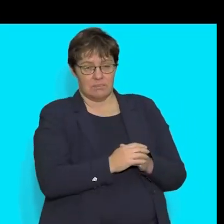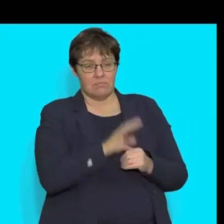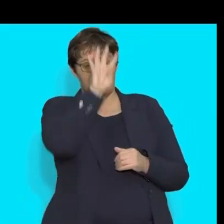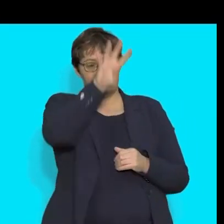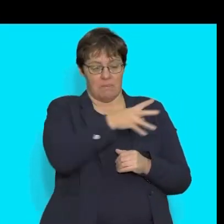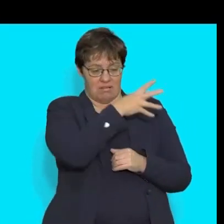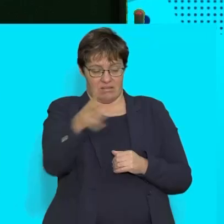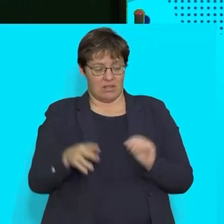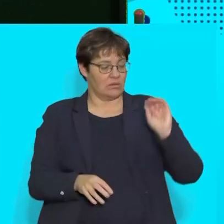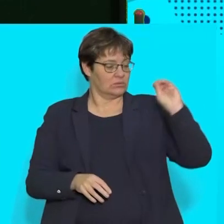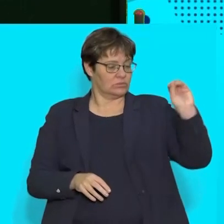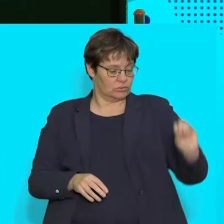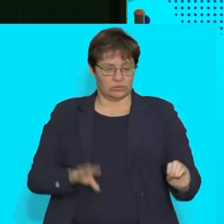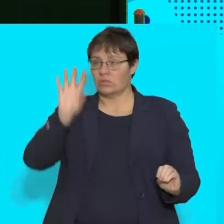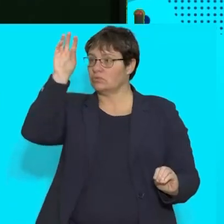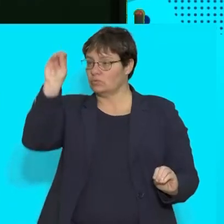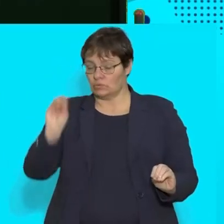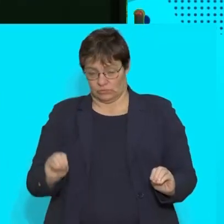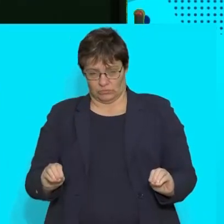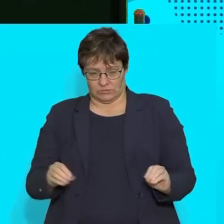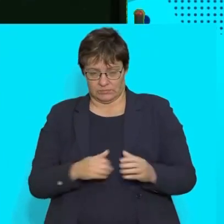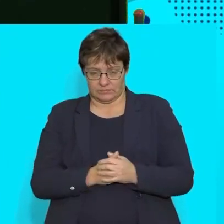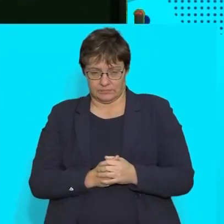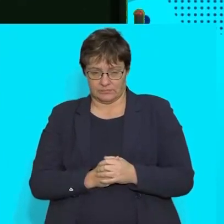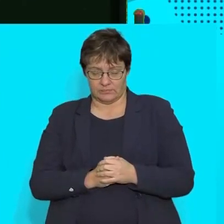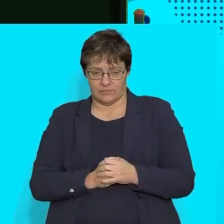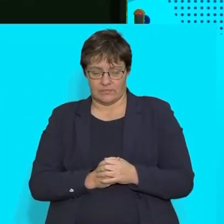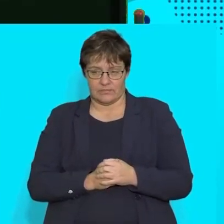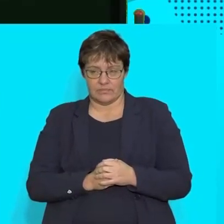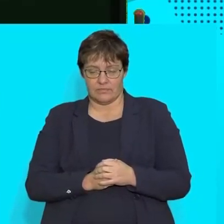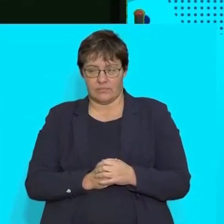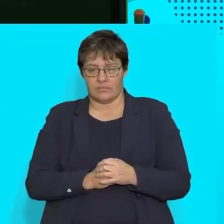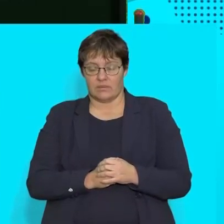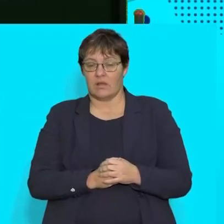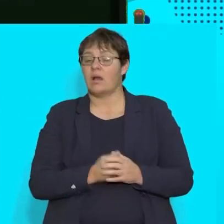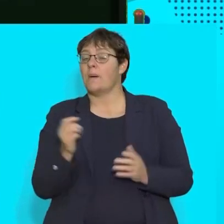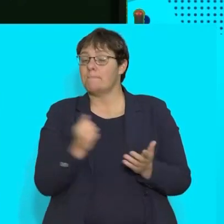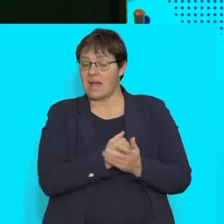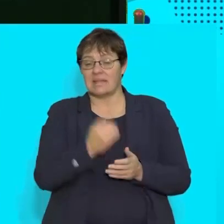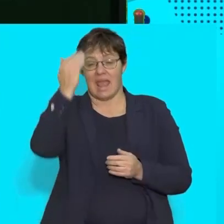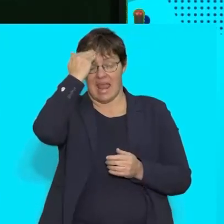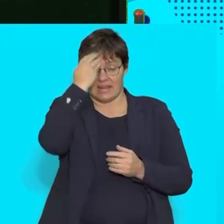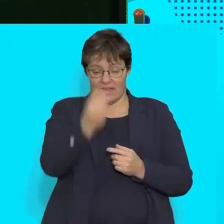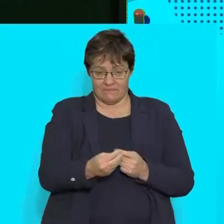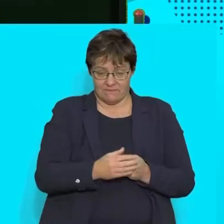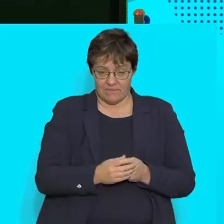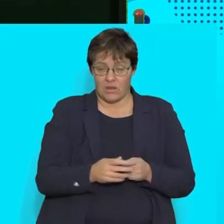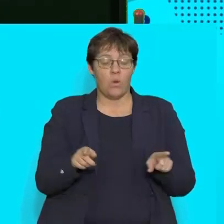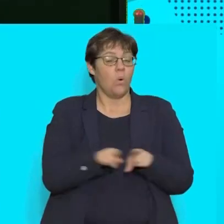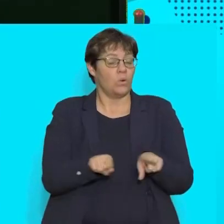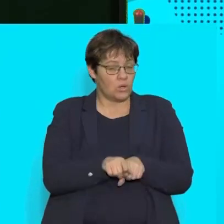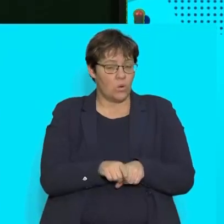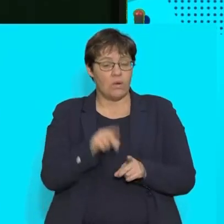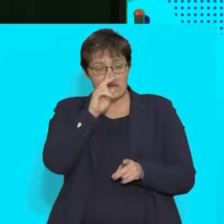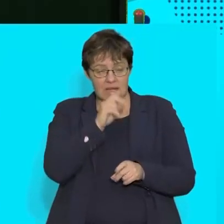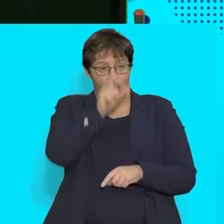tabulate essentially points to putting things together in a table. Remember that a table needs to have a heading. It also needs